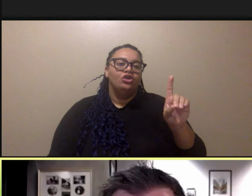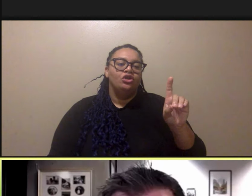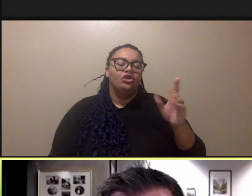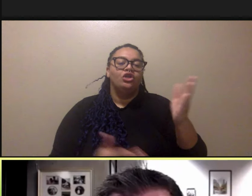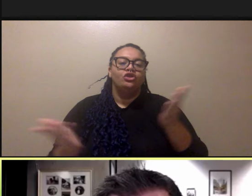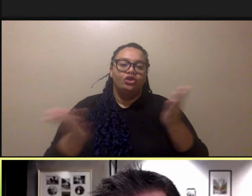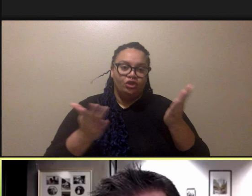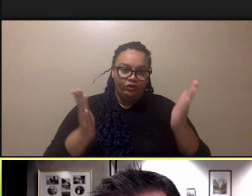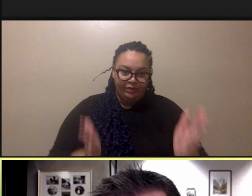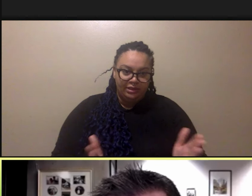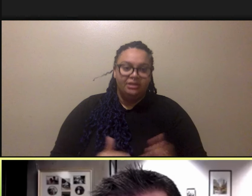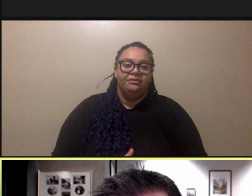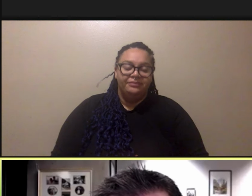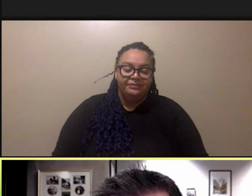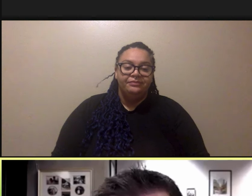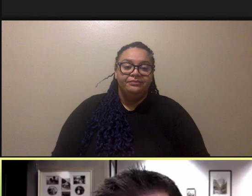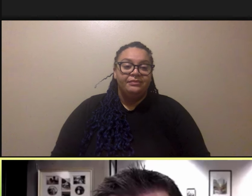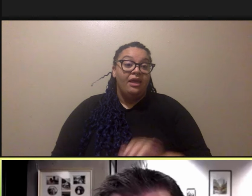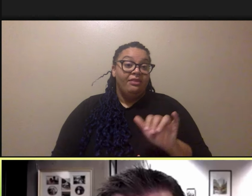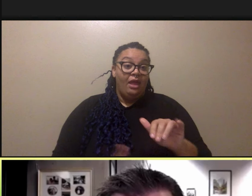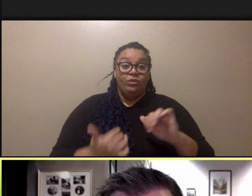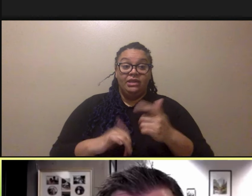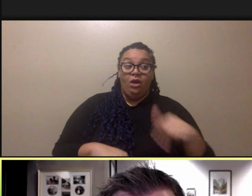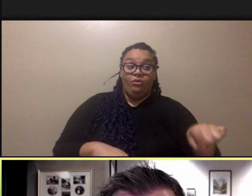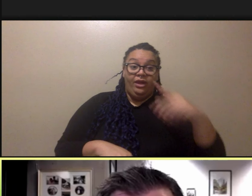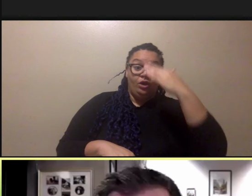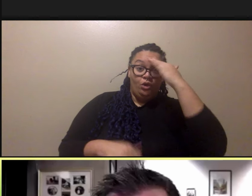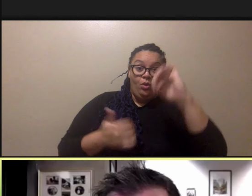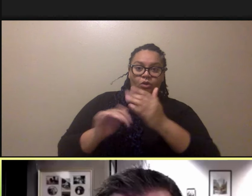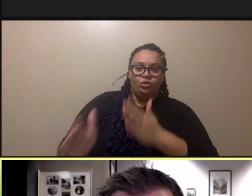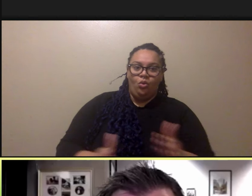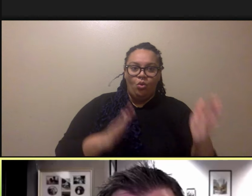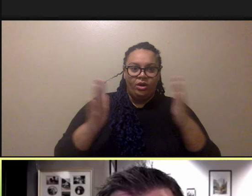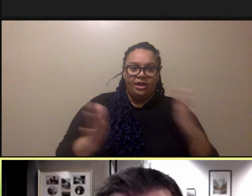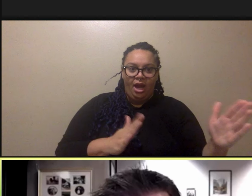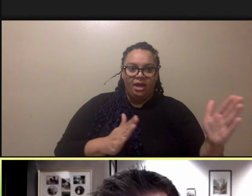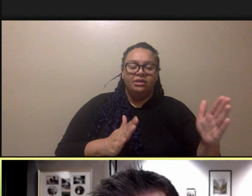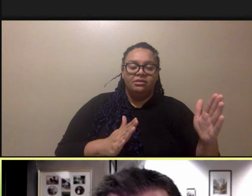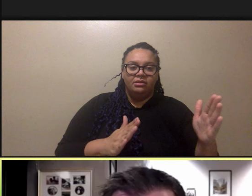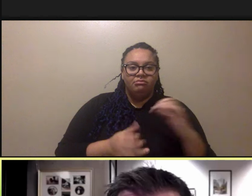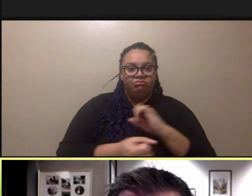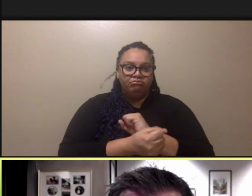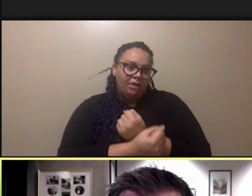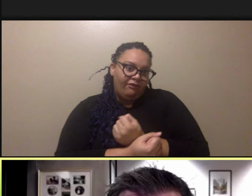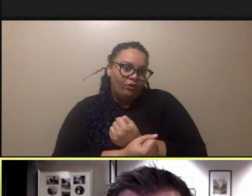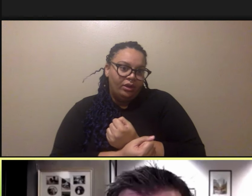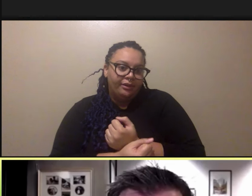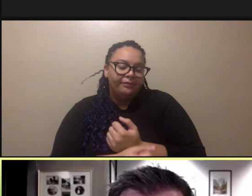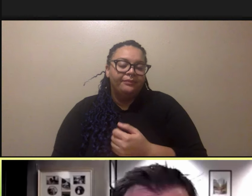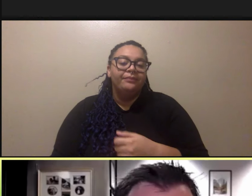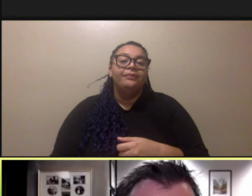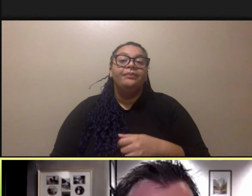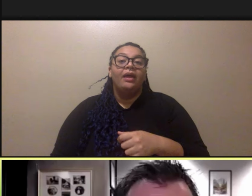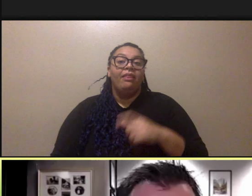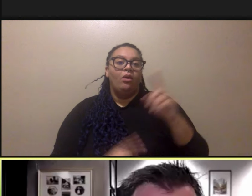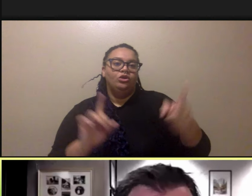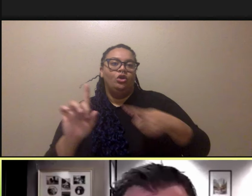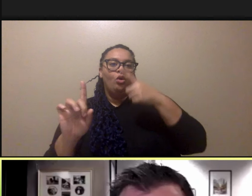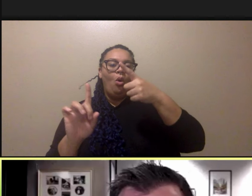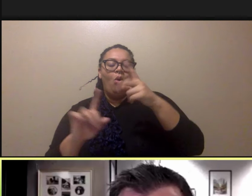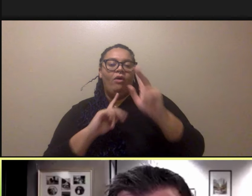that they knew how to organize labor, and that had been the goal of the promoters, and that was kind of the